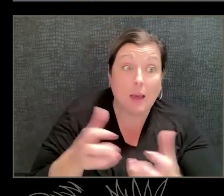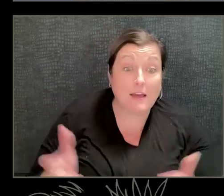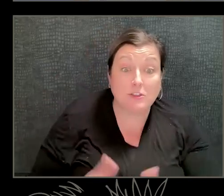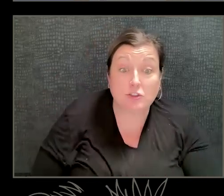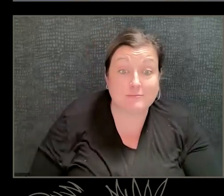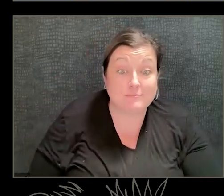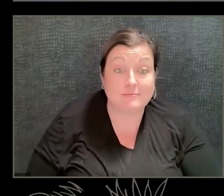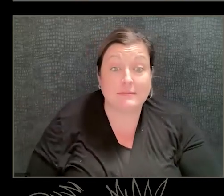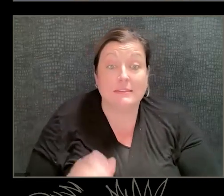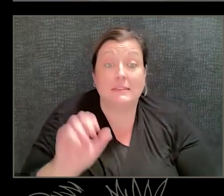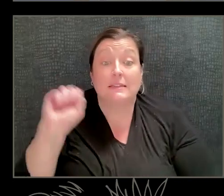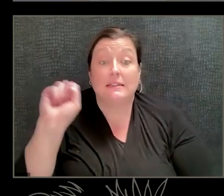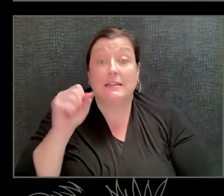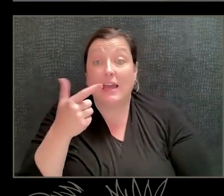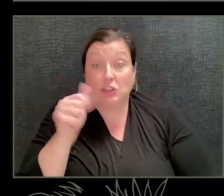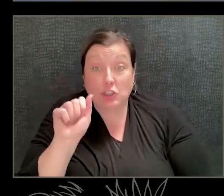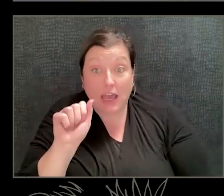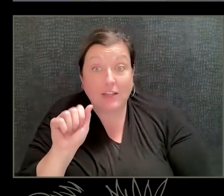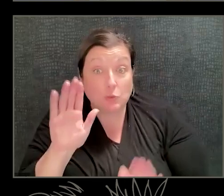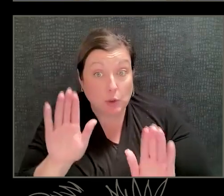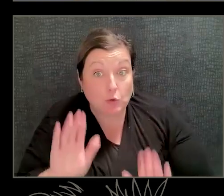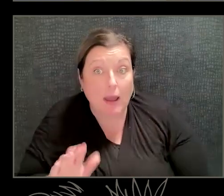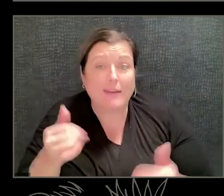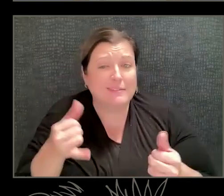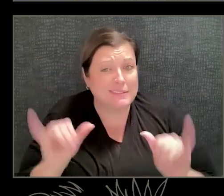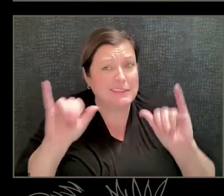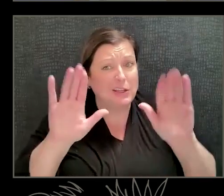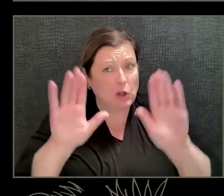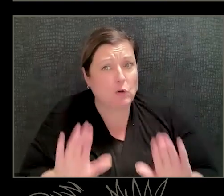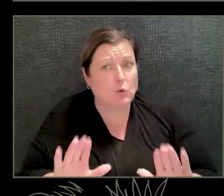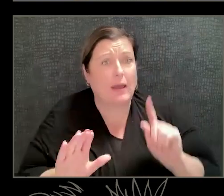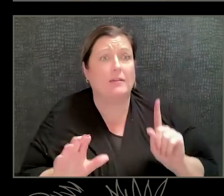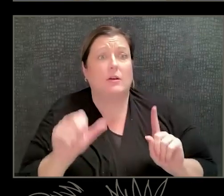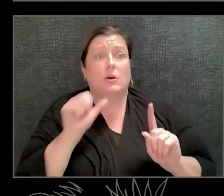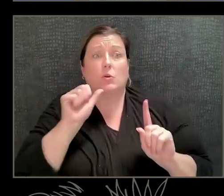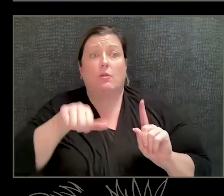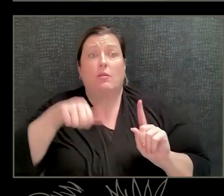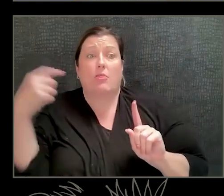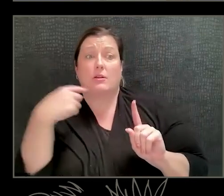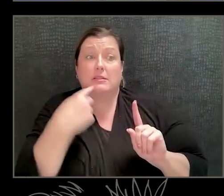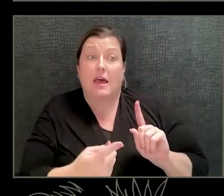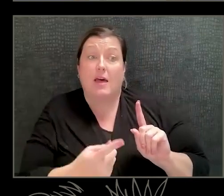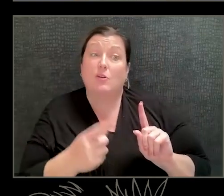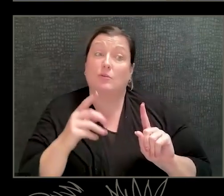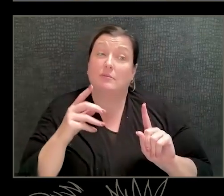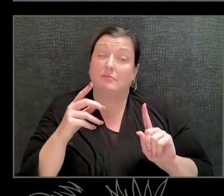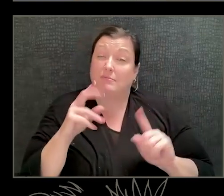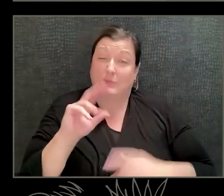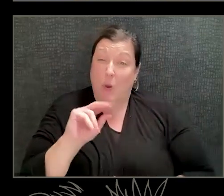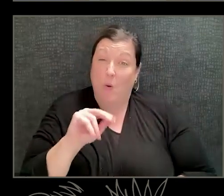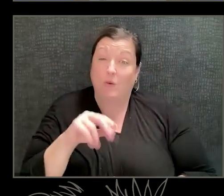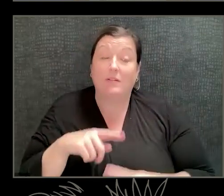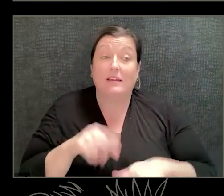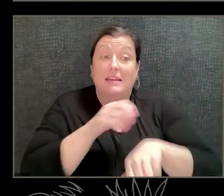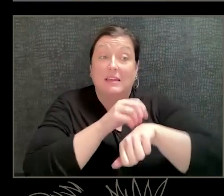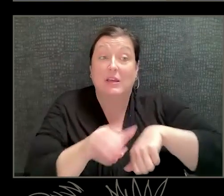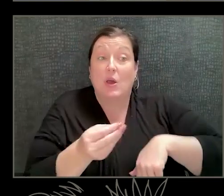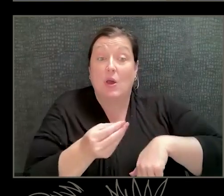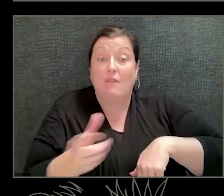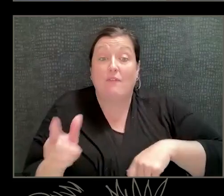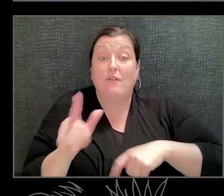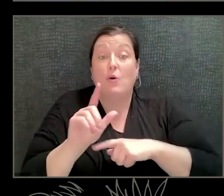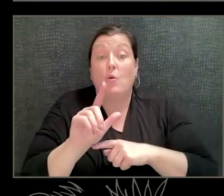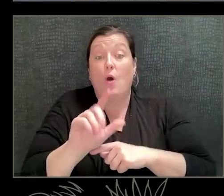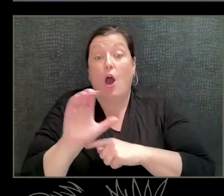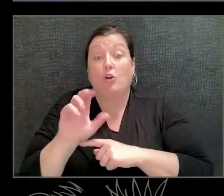great. They still are great. And don't let anyone tell you otherwise. And I'll go even further. Sending down a few hundred kilobytes of JavaScript